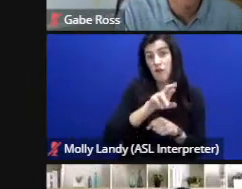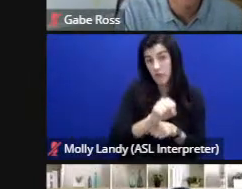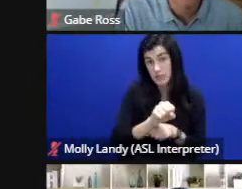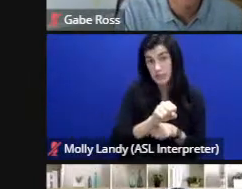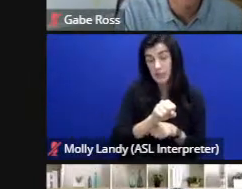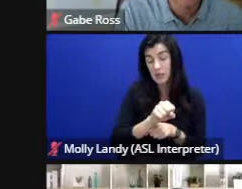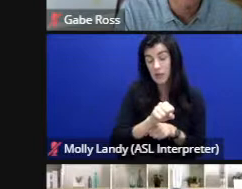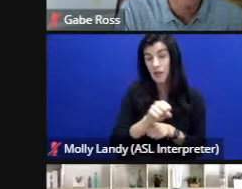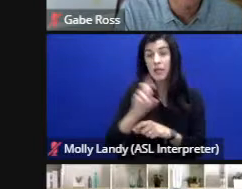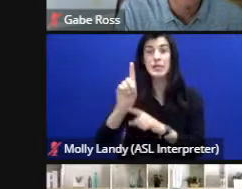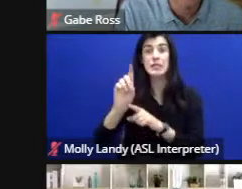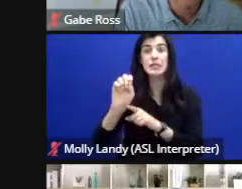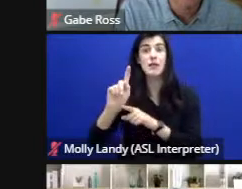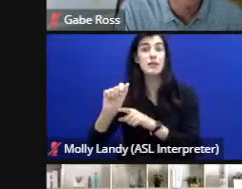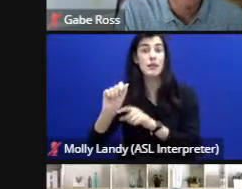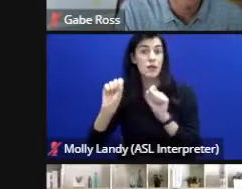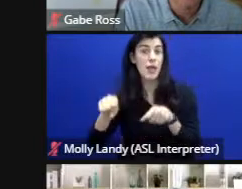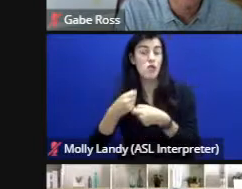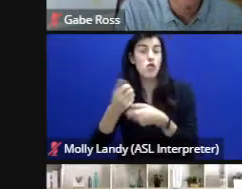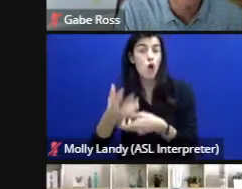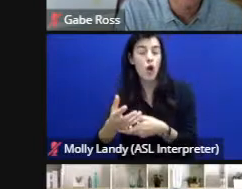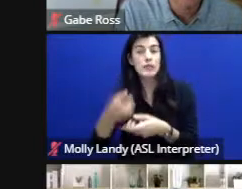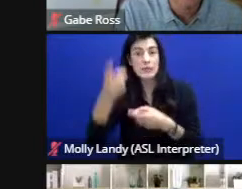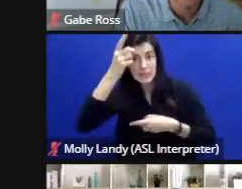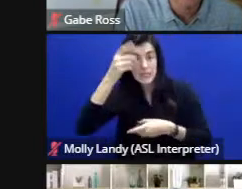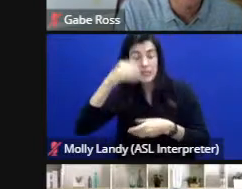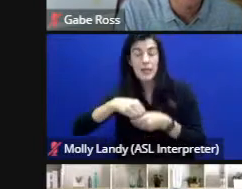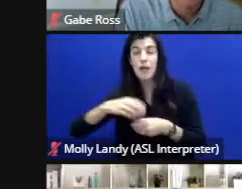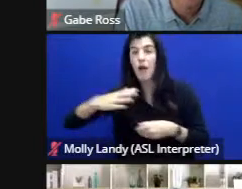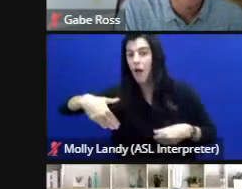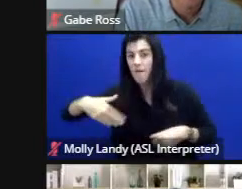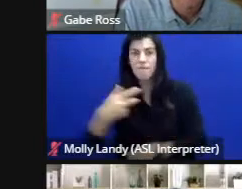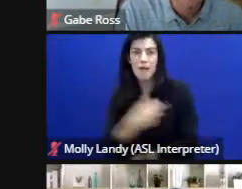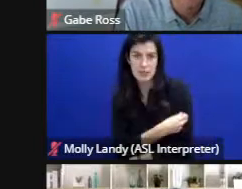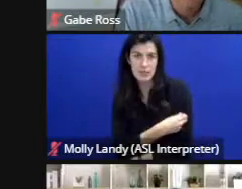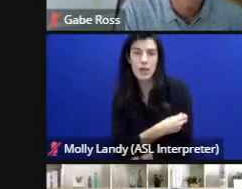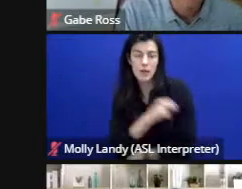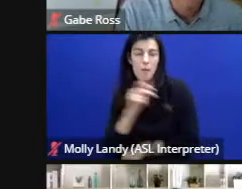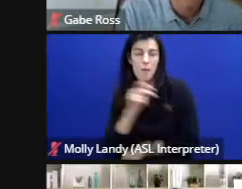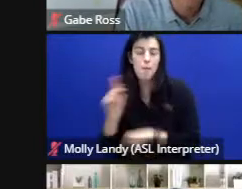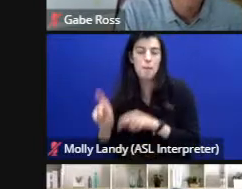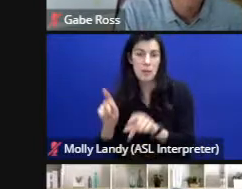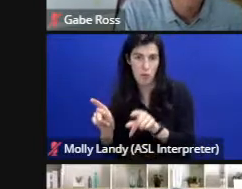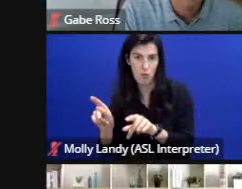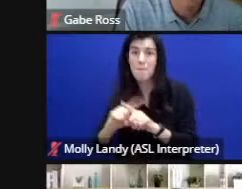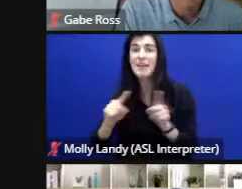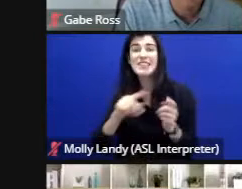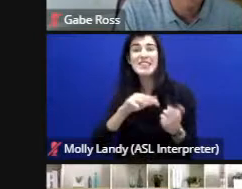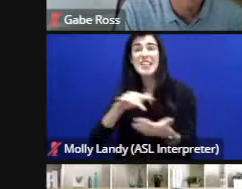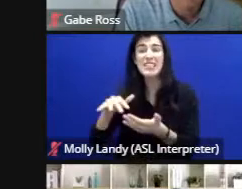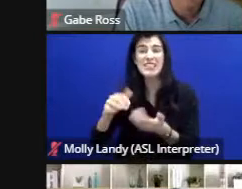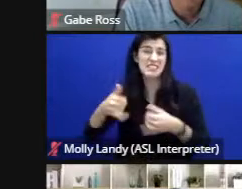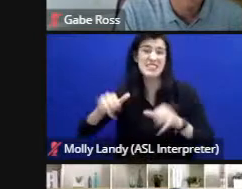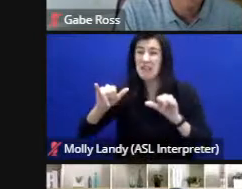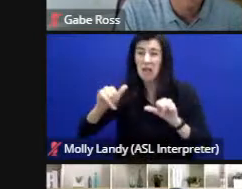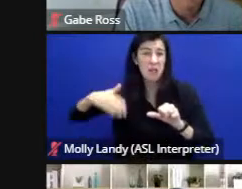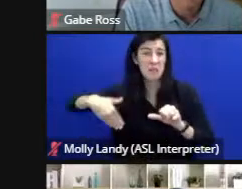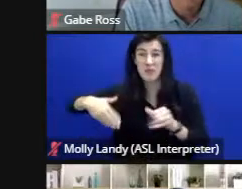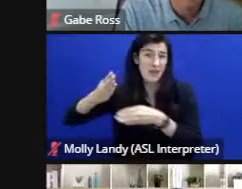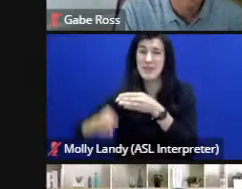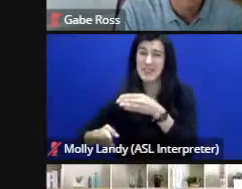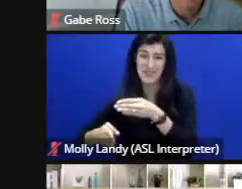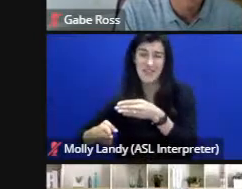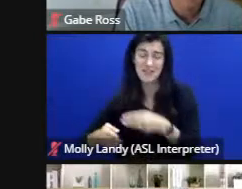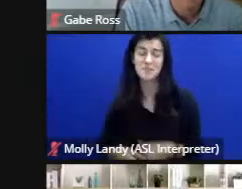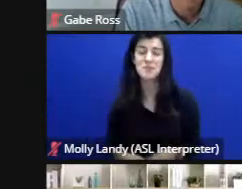in unvaccinated people, although the studies about severity are still preliminary. Let me give you a